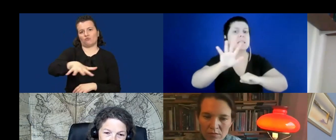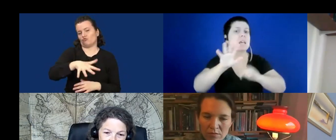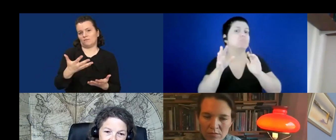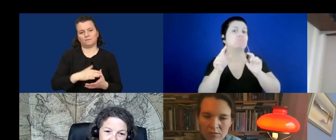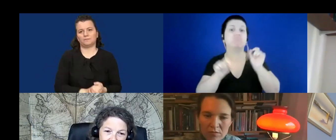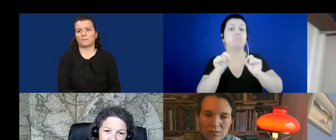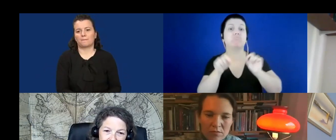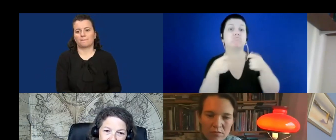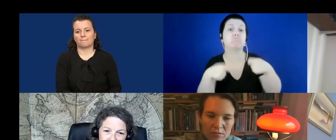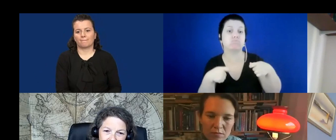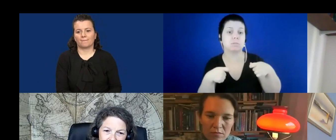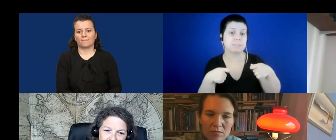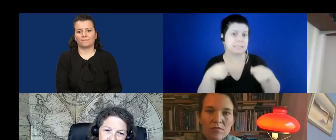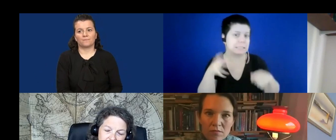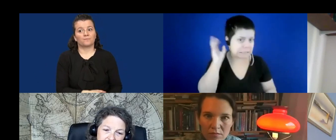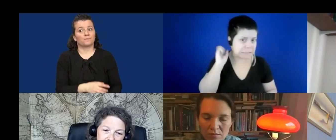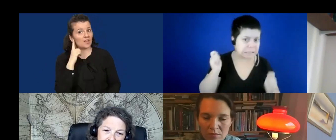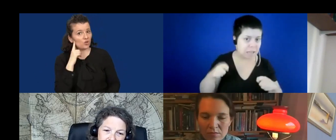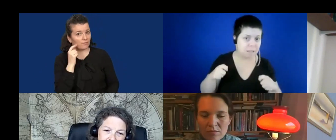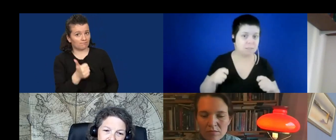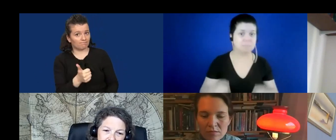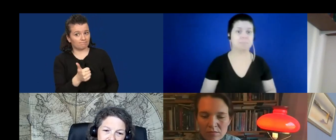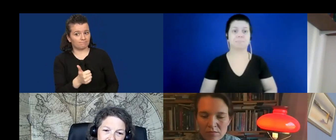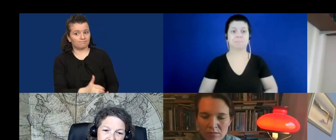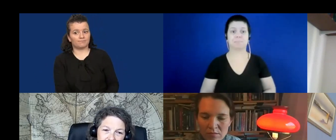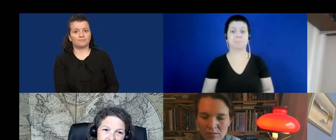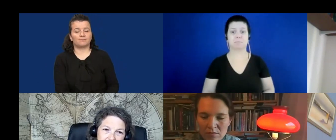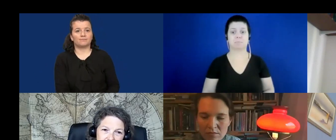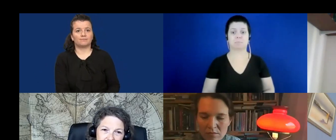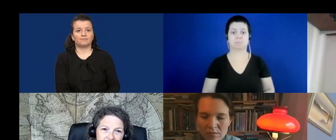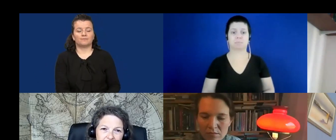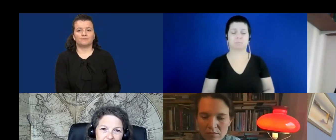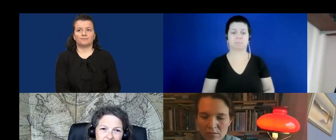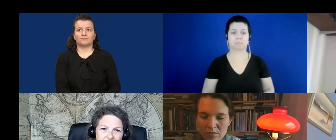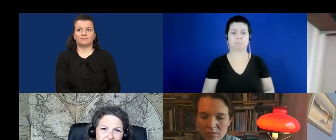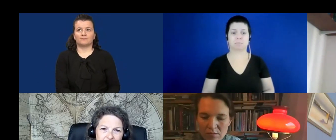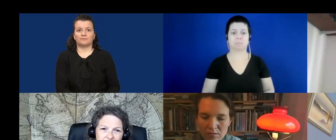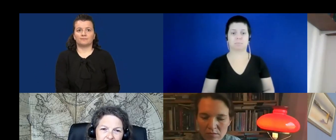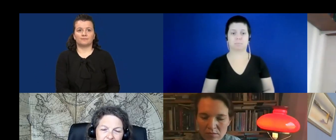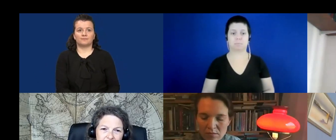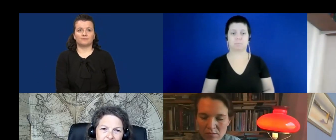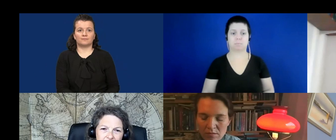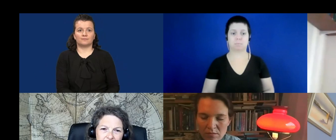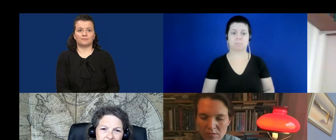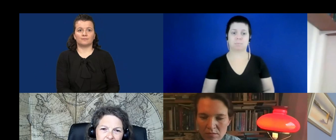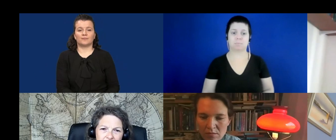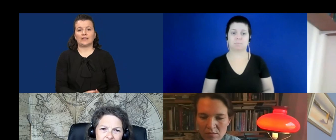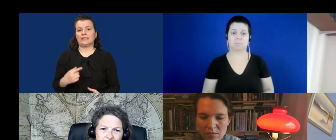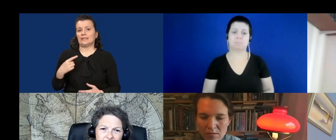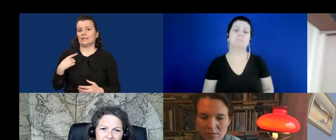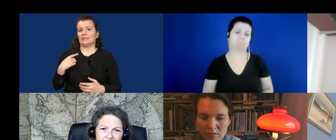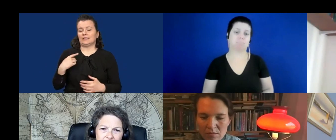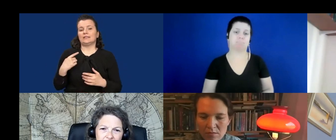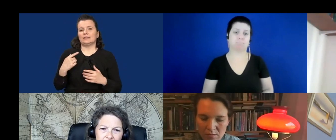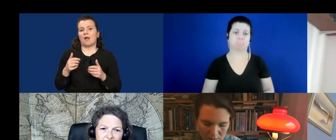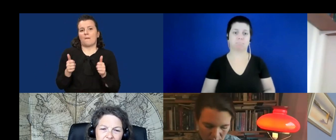Okay, can you hear me okay? Yes. Yes. Okay, well, I would say partnership working has been